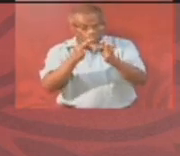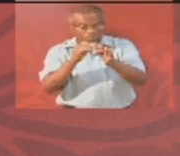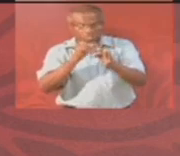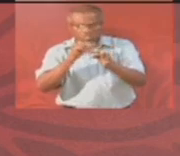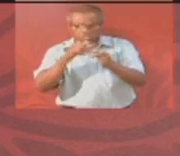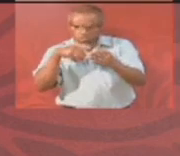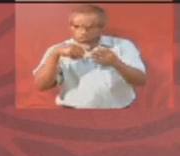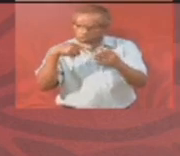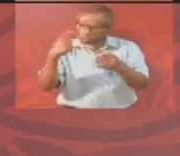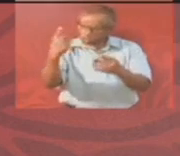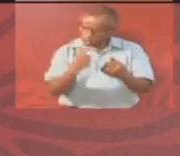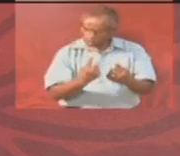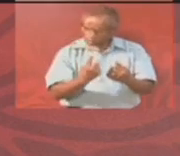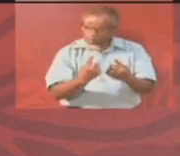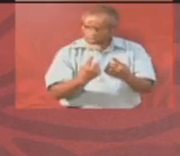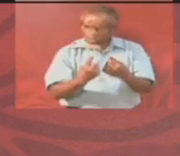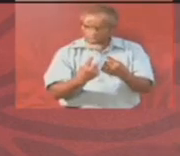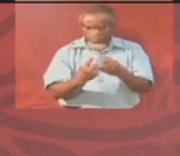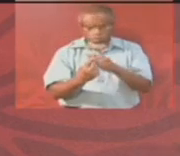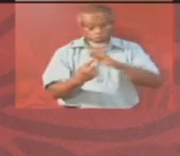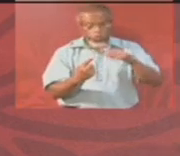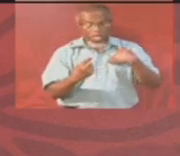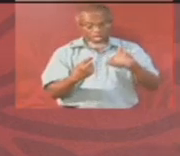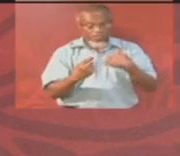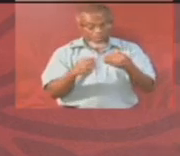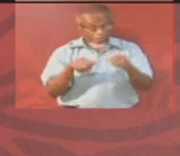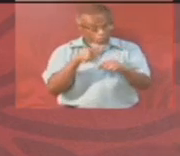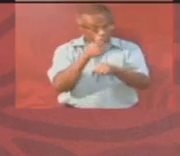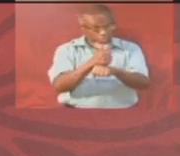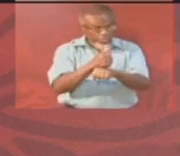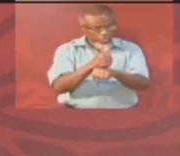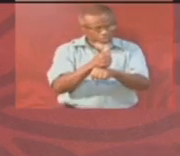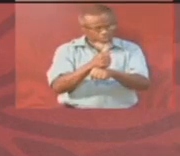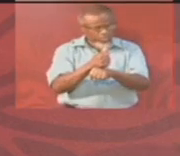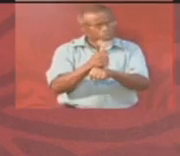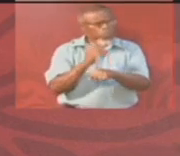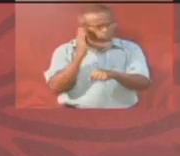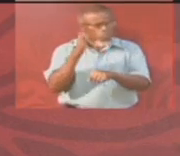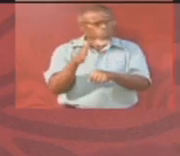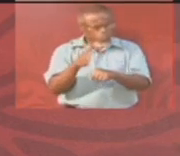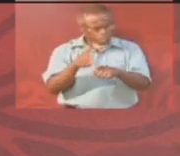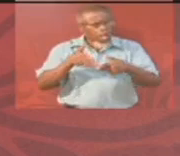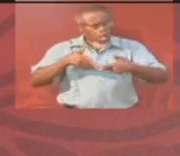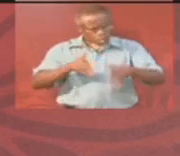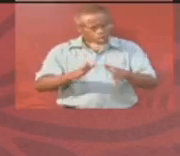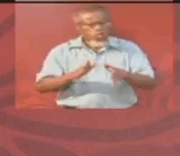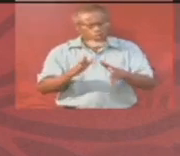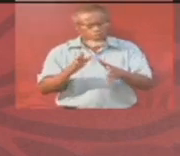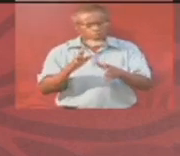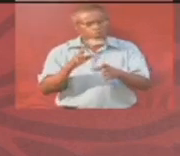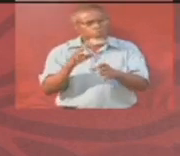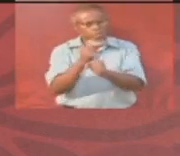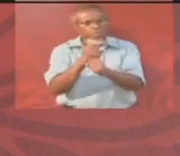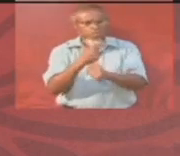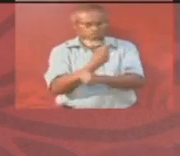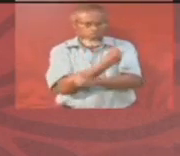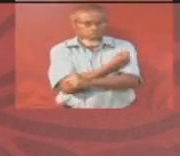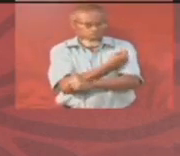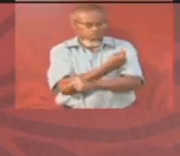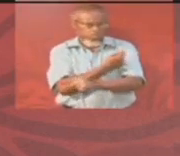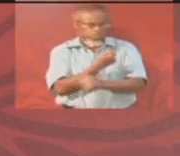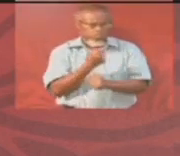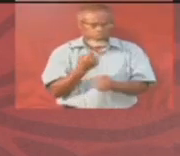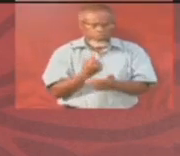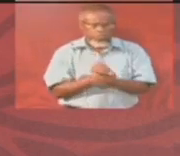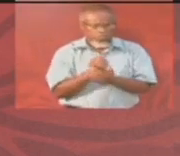the day, we would have tried our best to facilitate them while we were also concurrently facilitating our appointments on the given day at whatever